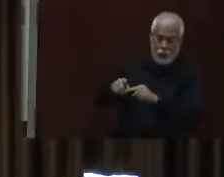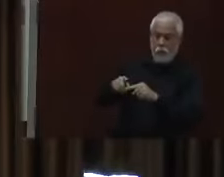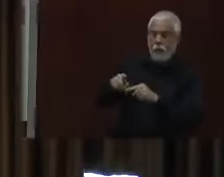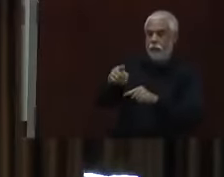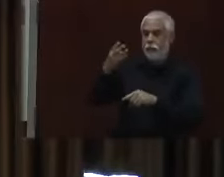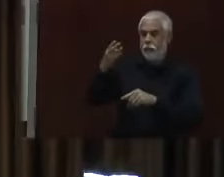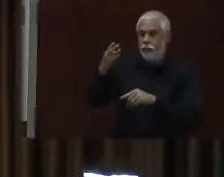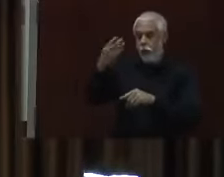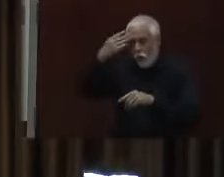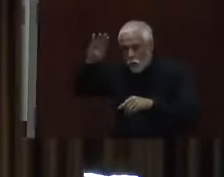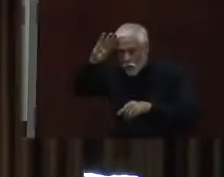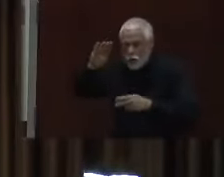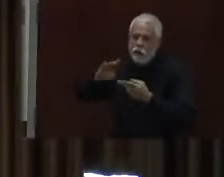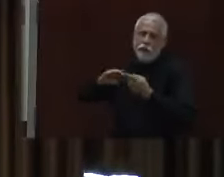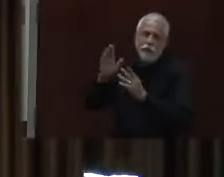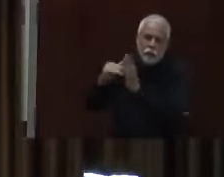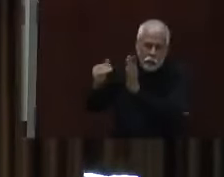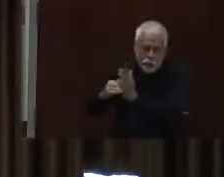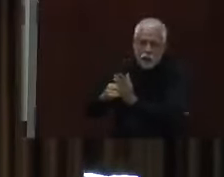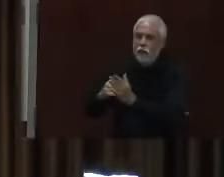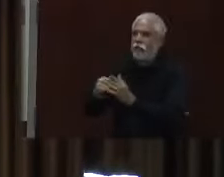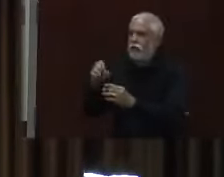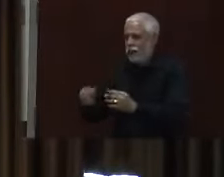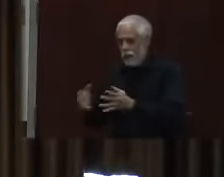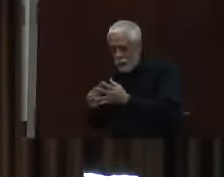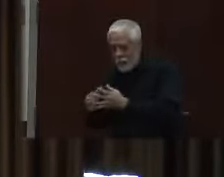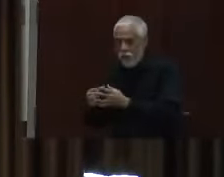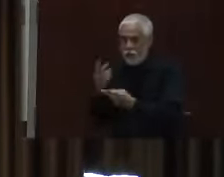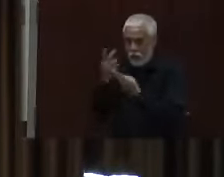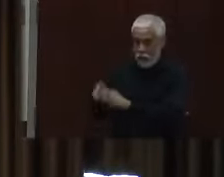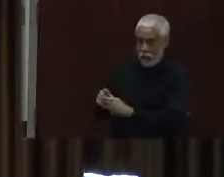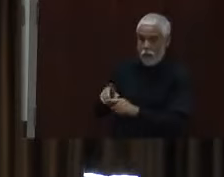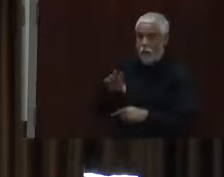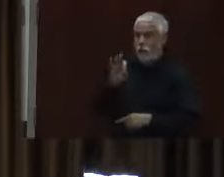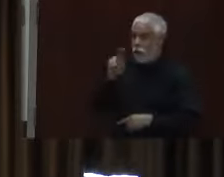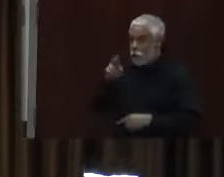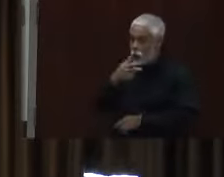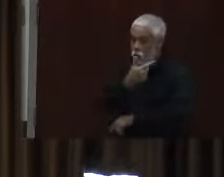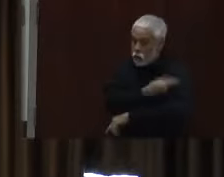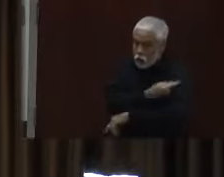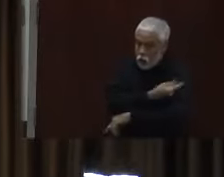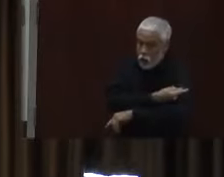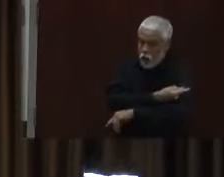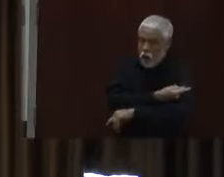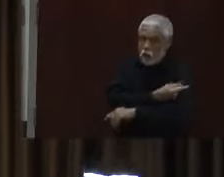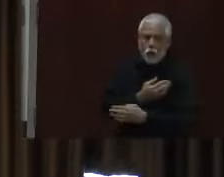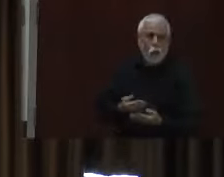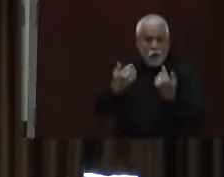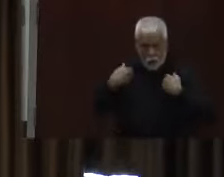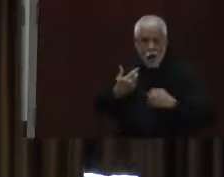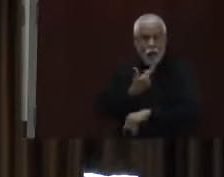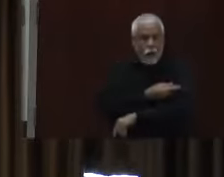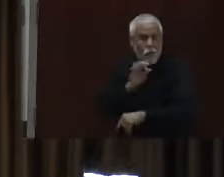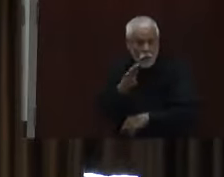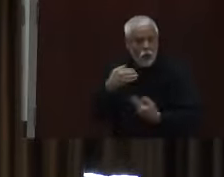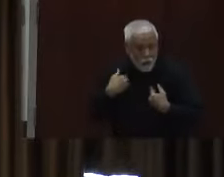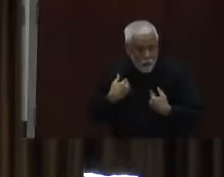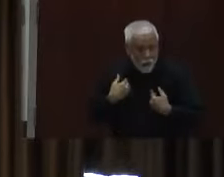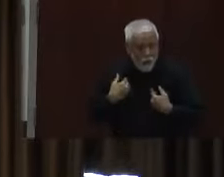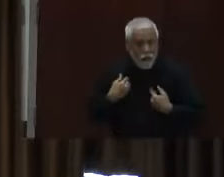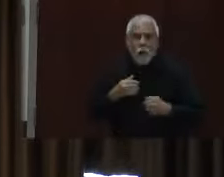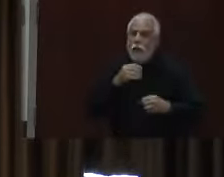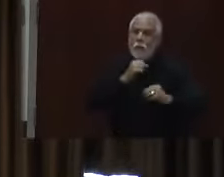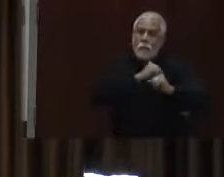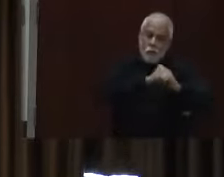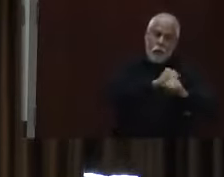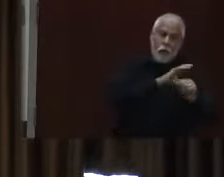we'll be okay. It harkens us all to remember that the flu vaccine is recommended. We have a vaccine for the flu. It won't